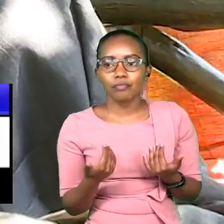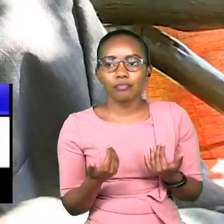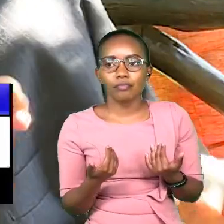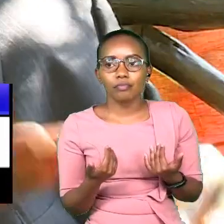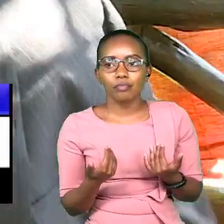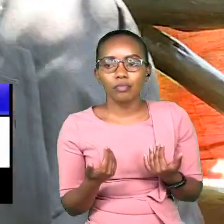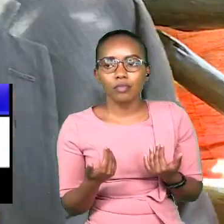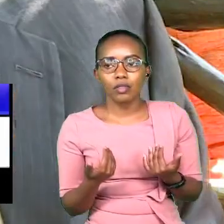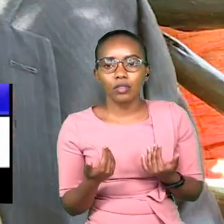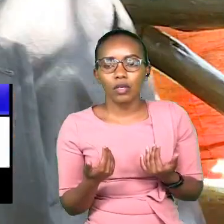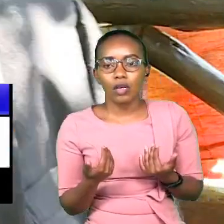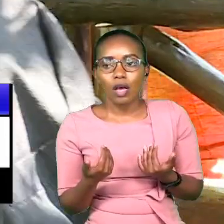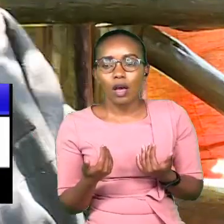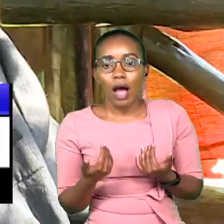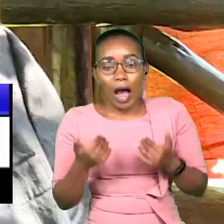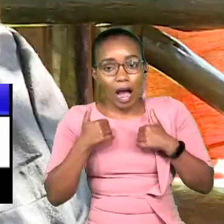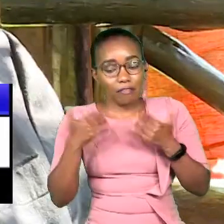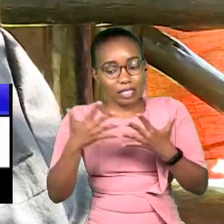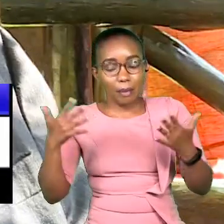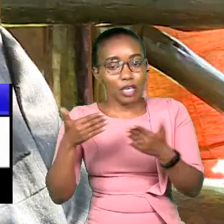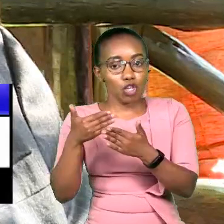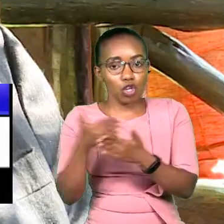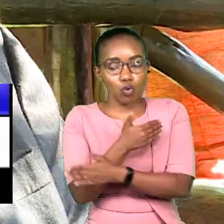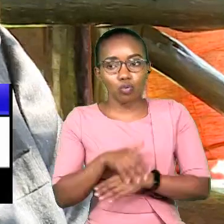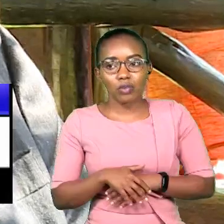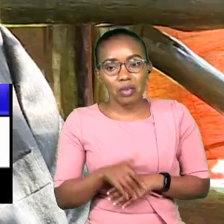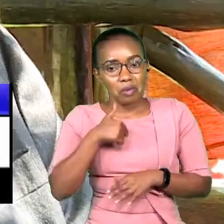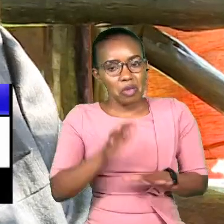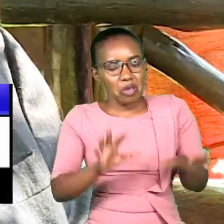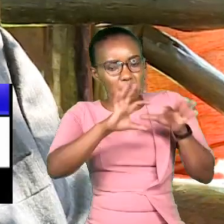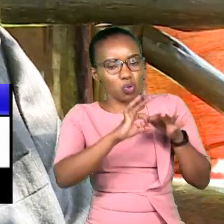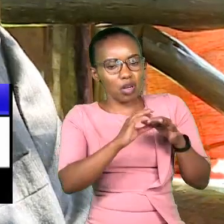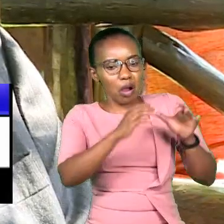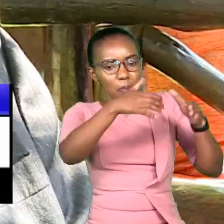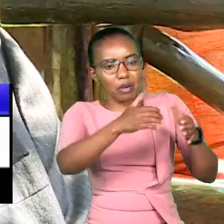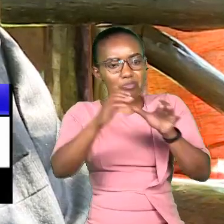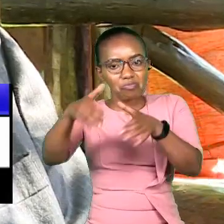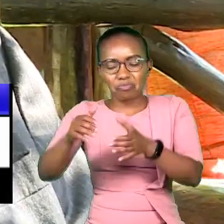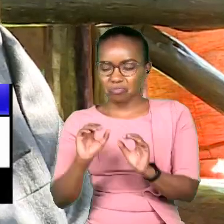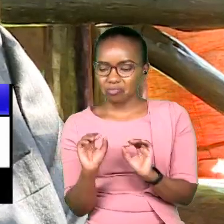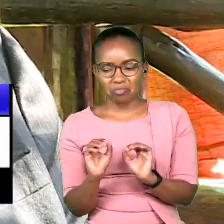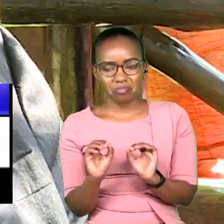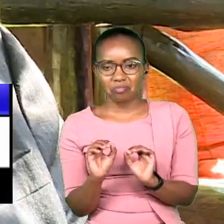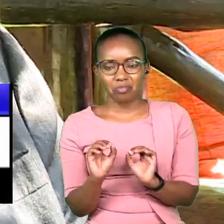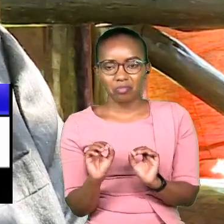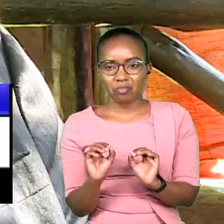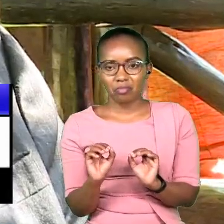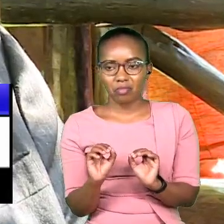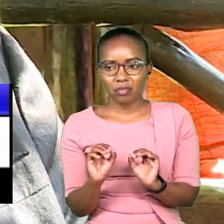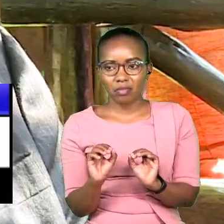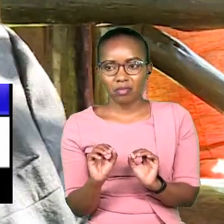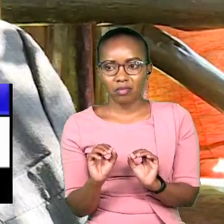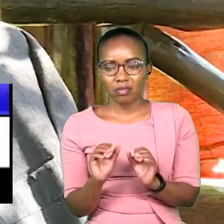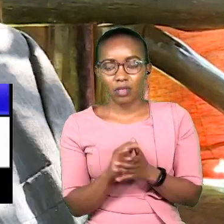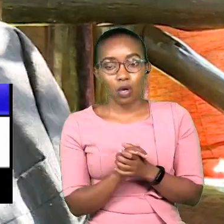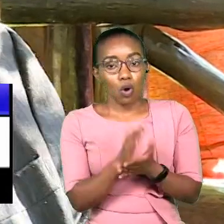on something new. So I'm not willing to enter, coalitions or partnerships with those that have brought us to where